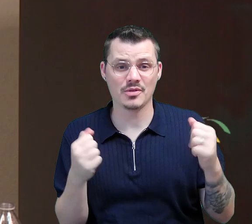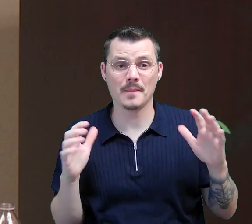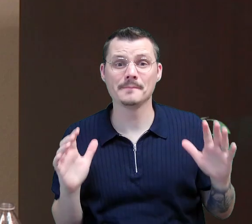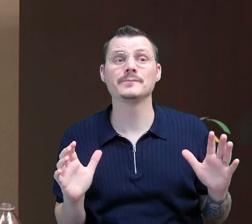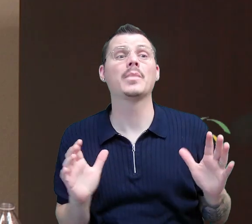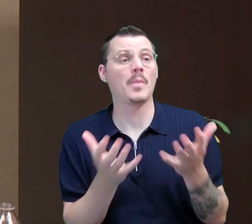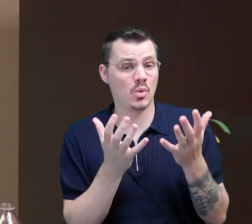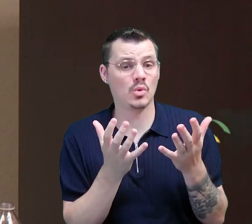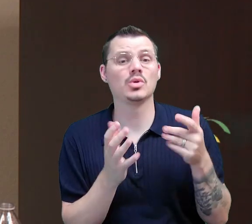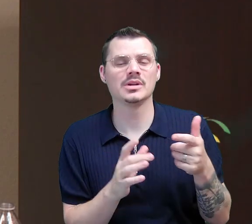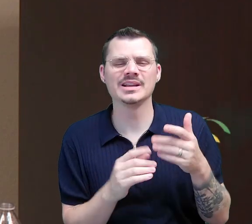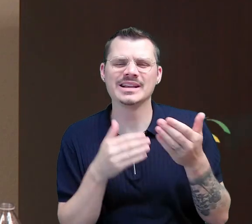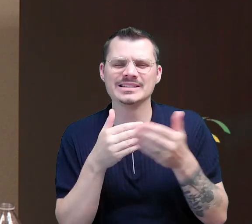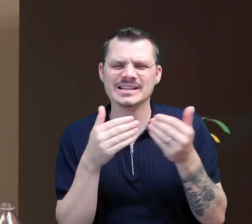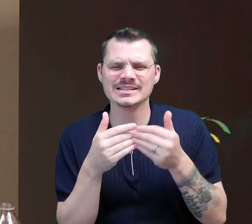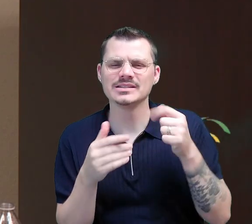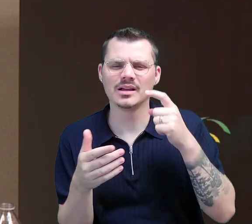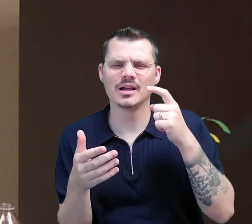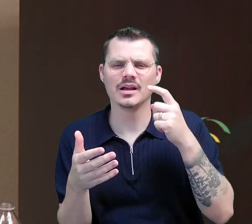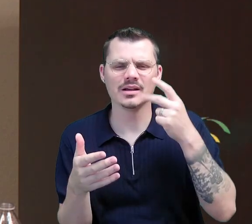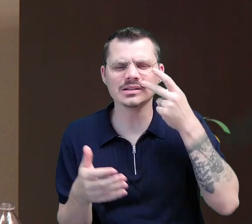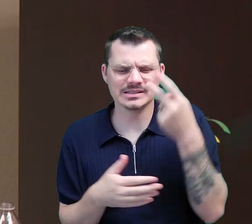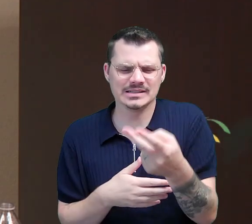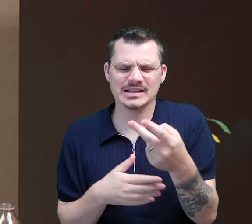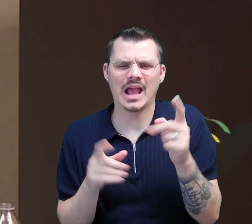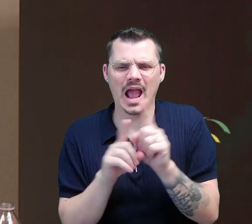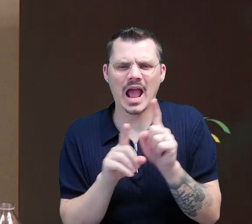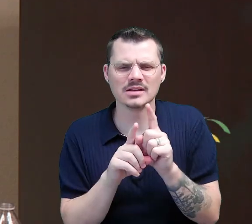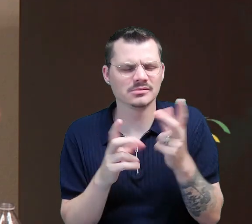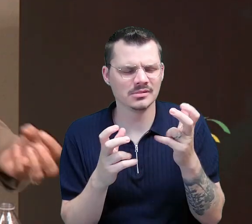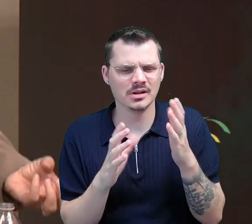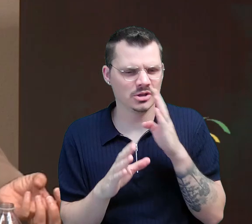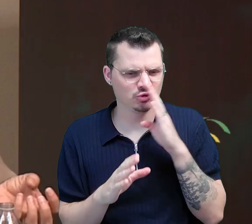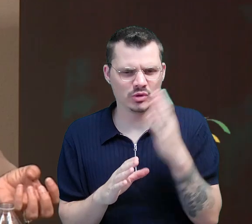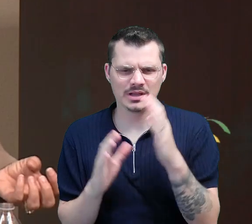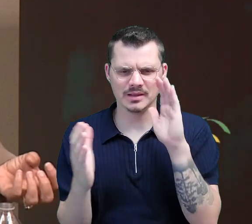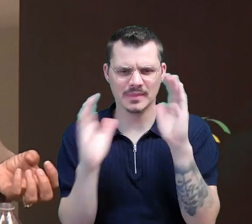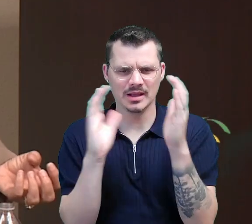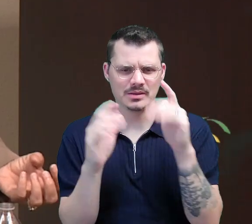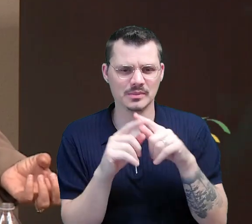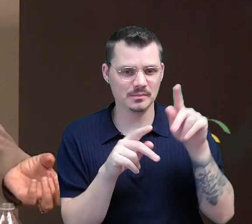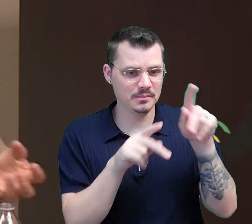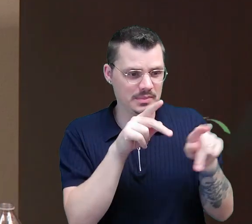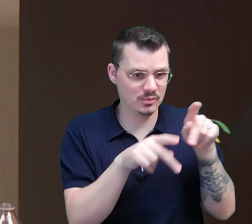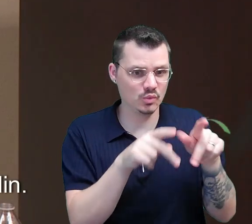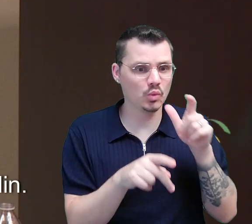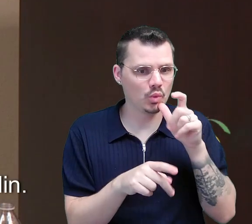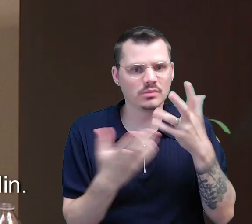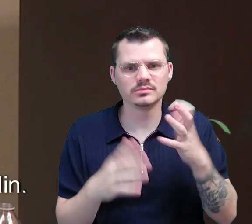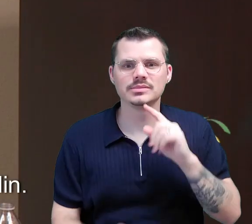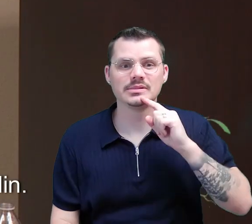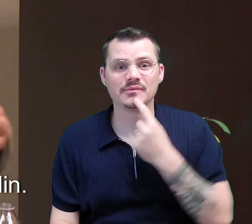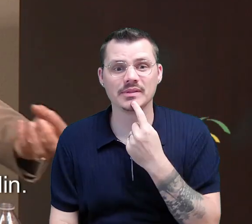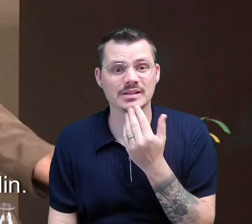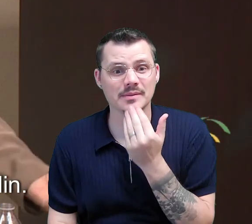health promoting use is easy to see as a direct comparison between people with